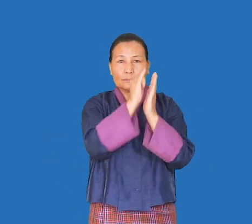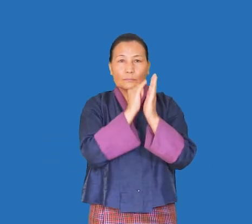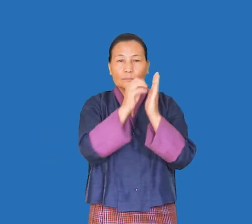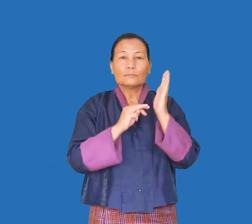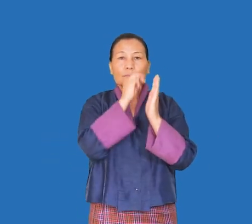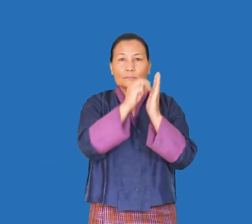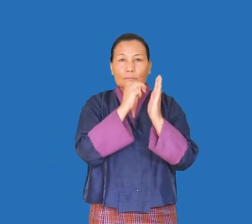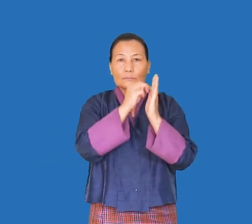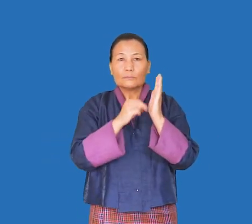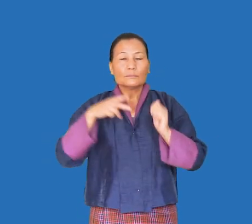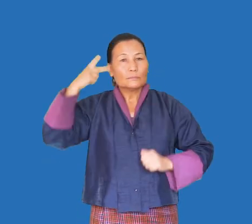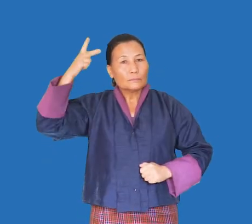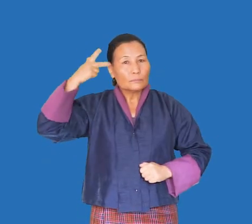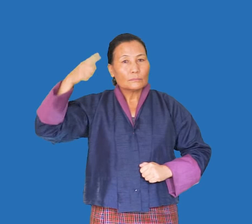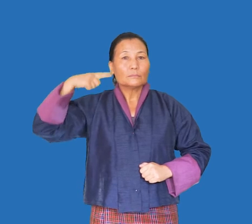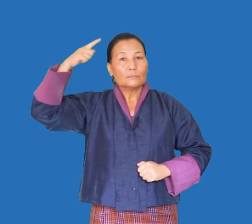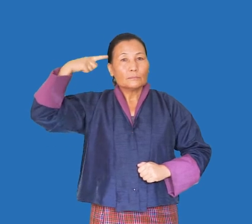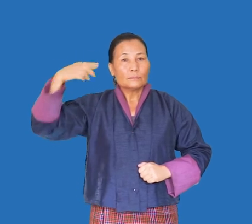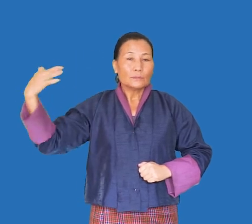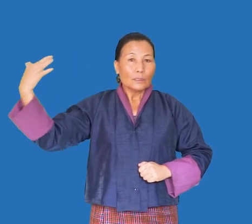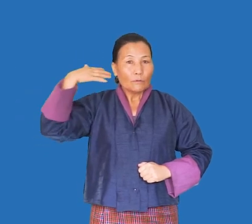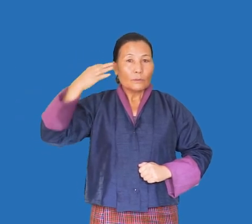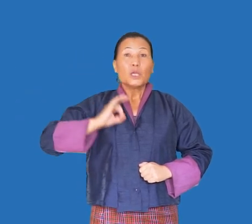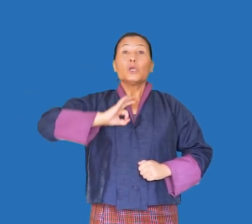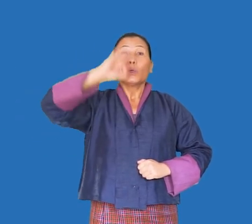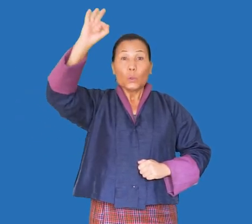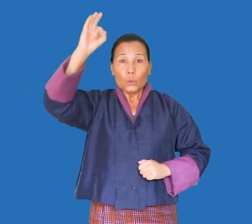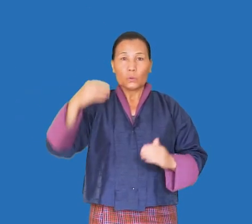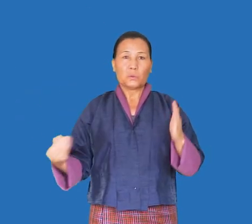Always act in a constructive manner.